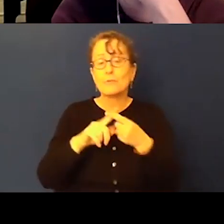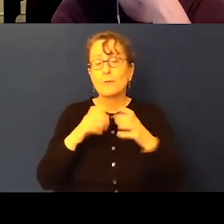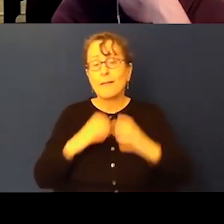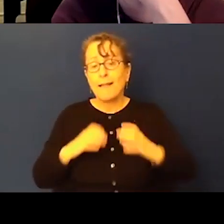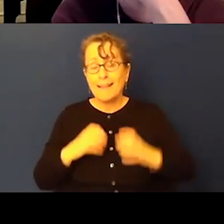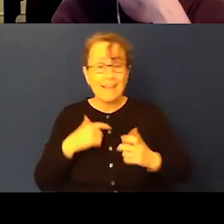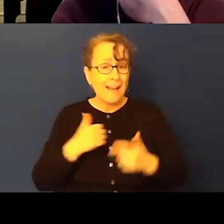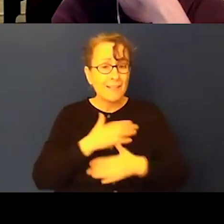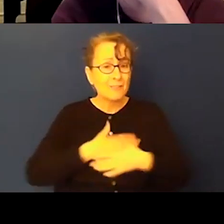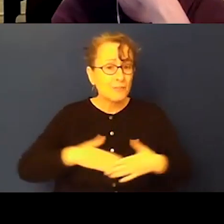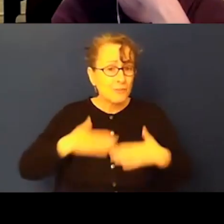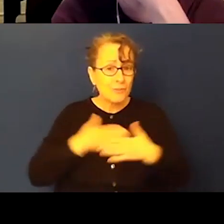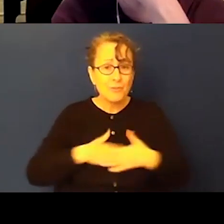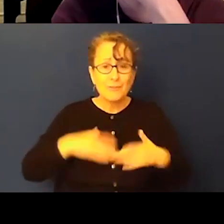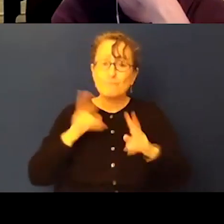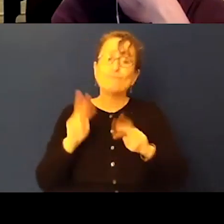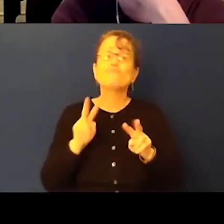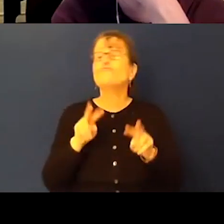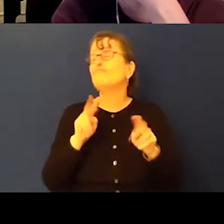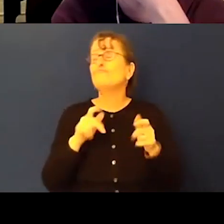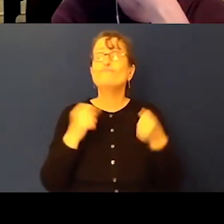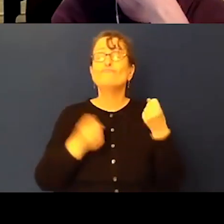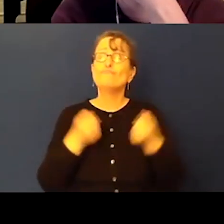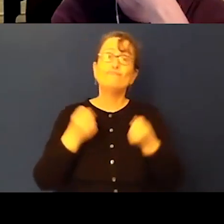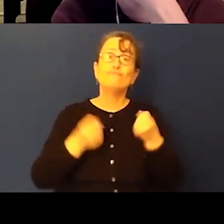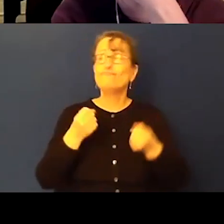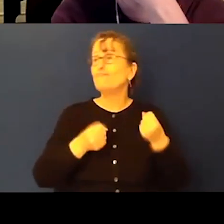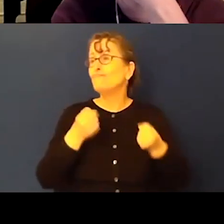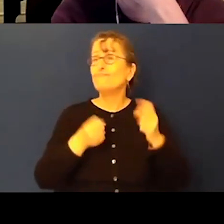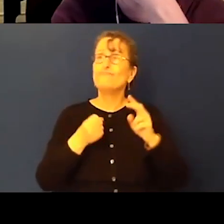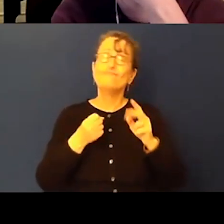people will submit what they need and I'm gonna trust them that they're gonna ask for what they need.